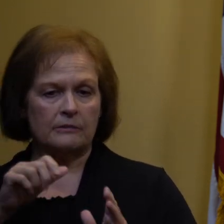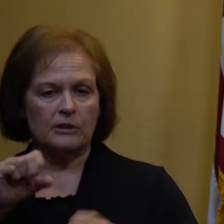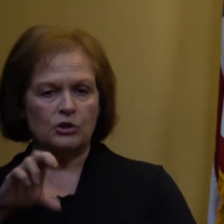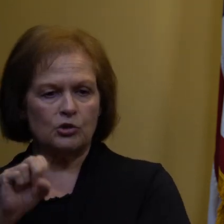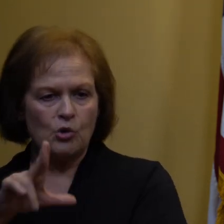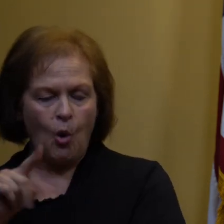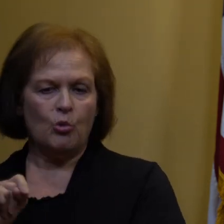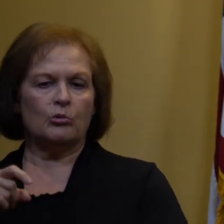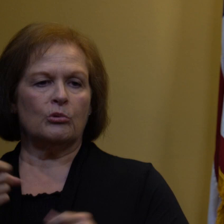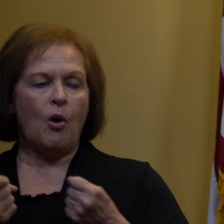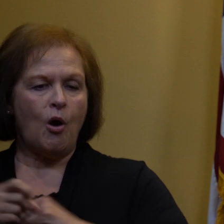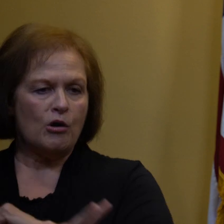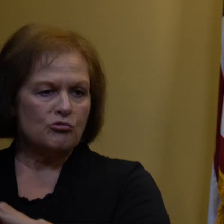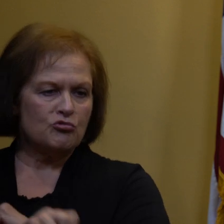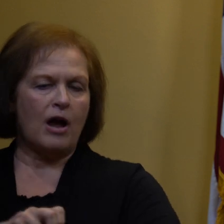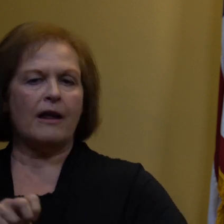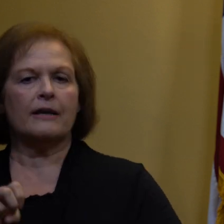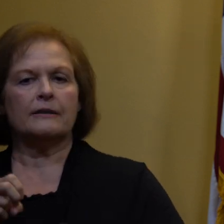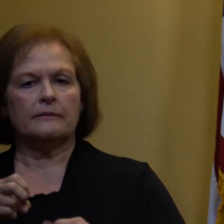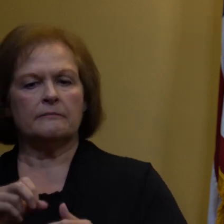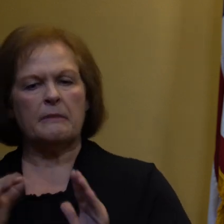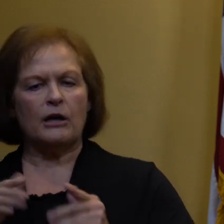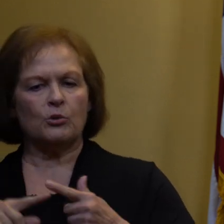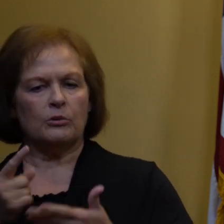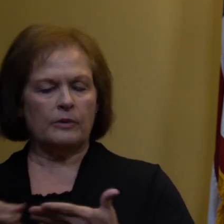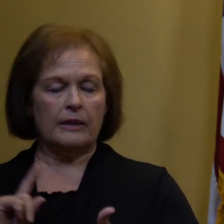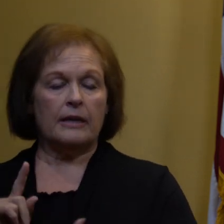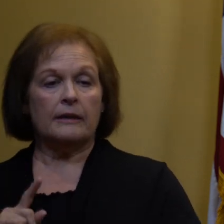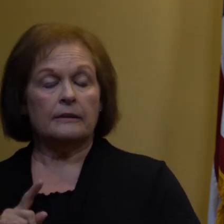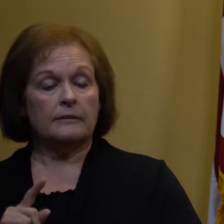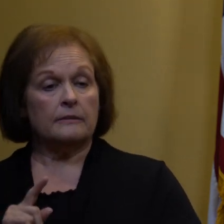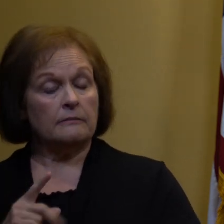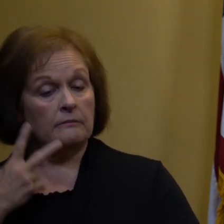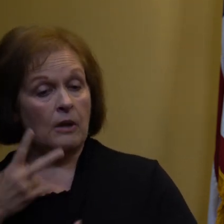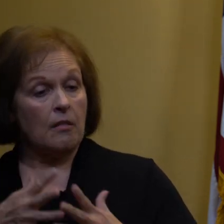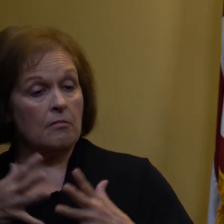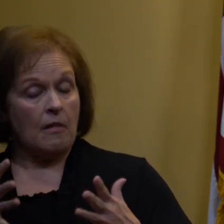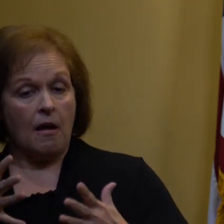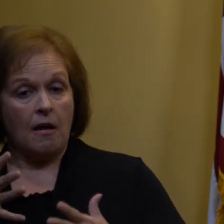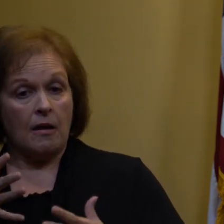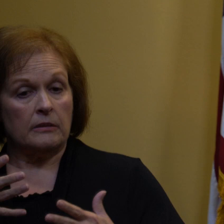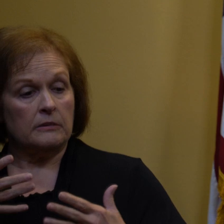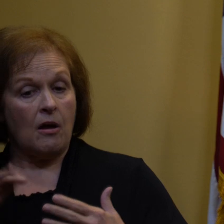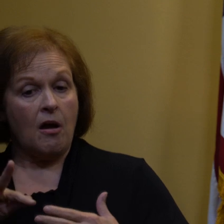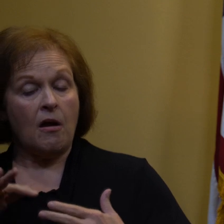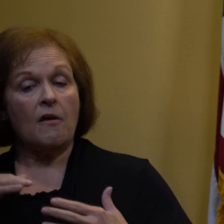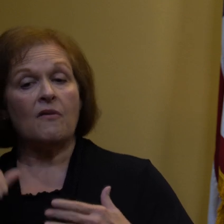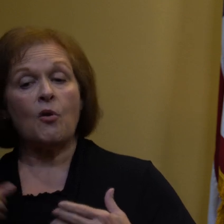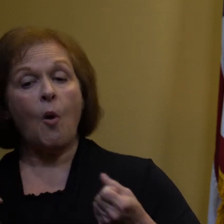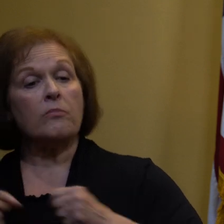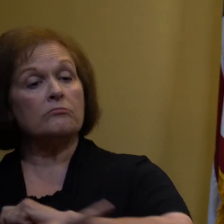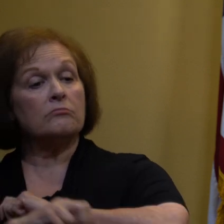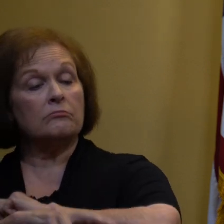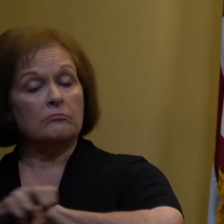and carjackings compared to the week prior to. Significantly, though, looking at vehicular